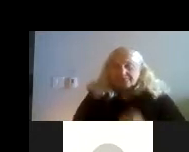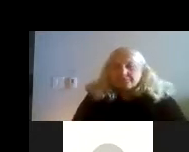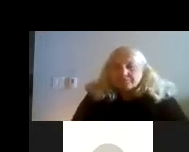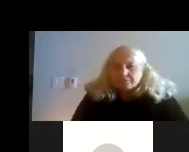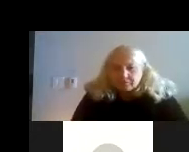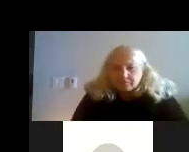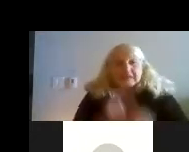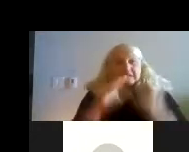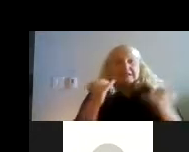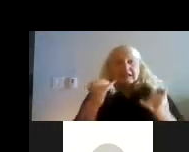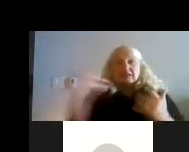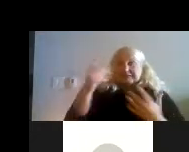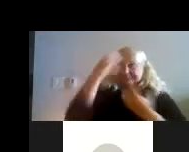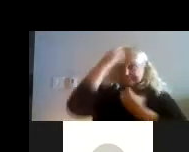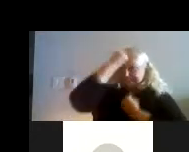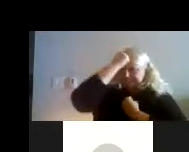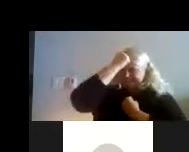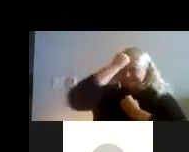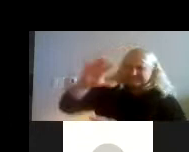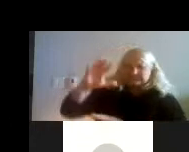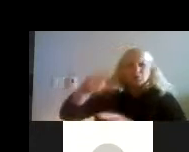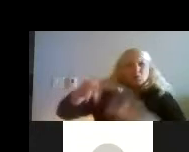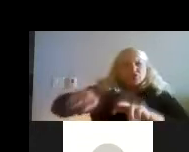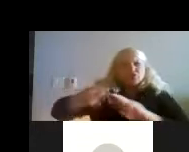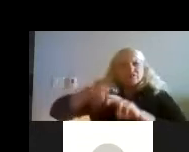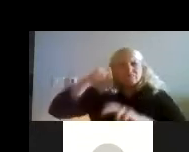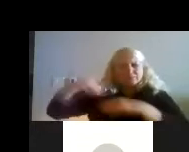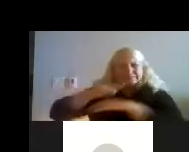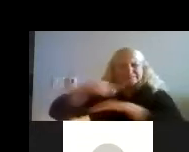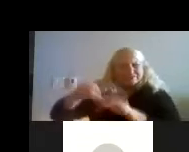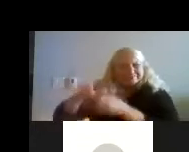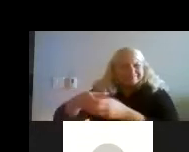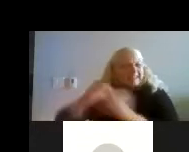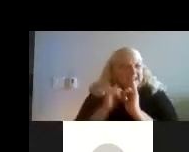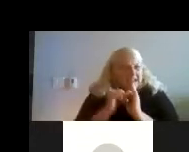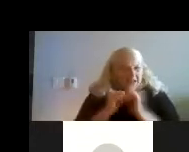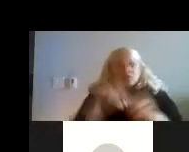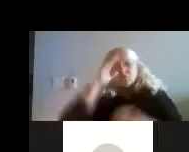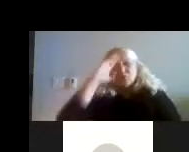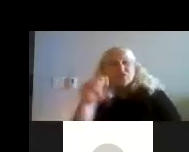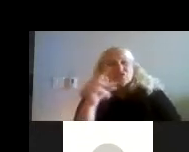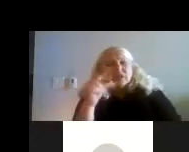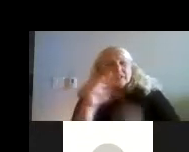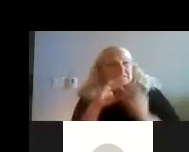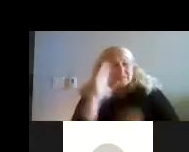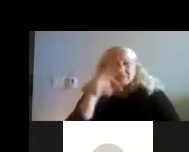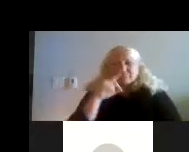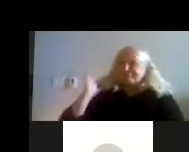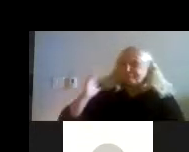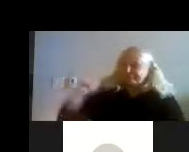So in decolonizing Indigenous research, historically research, as Shannon mentioned, has been harmful to Indigenous